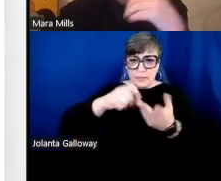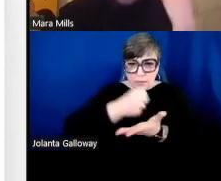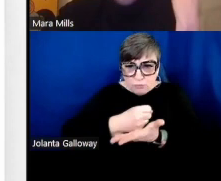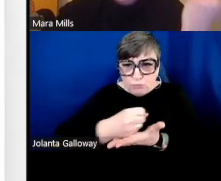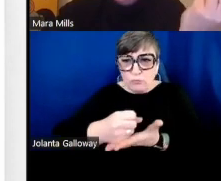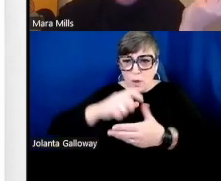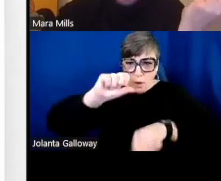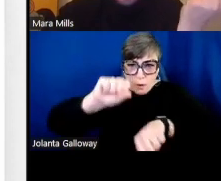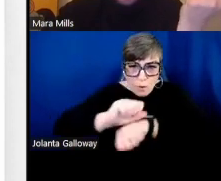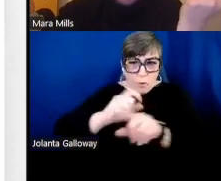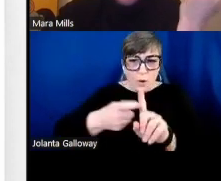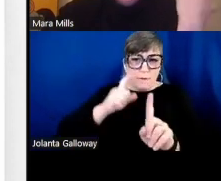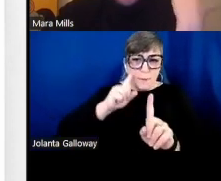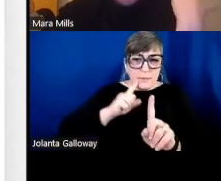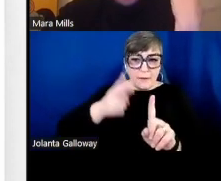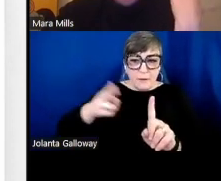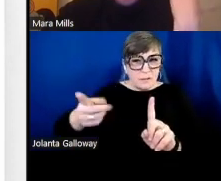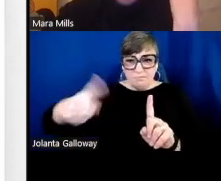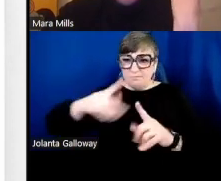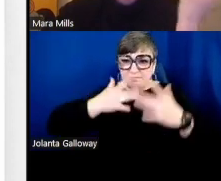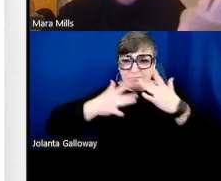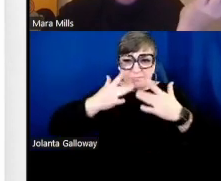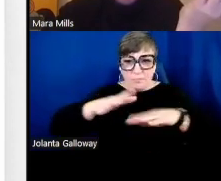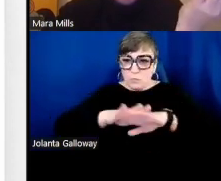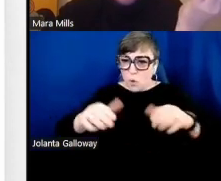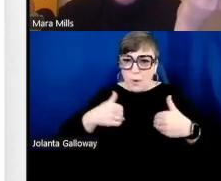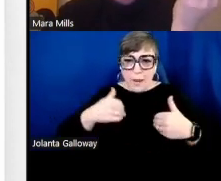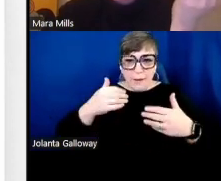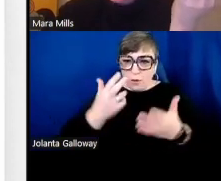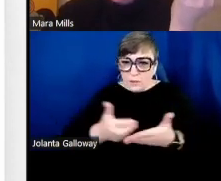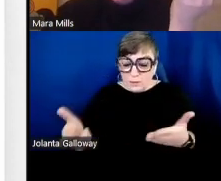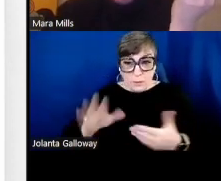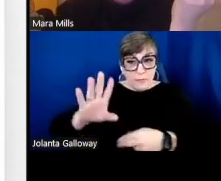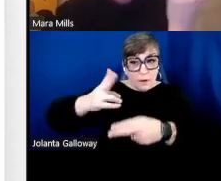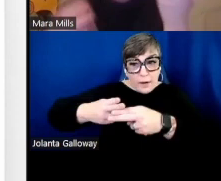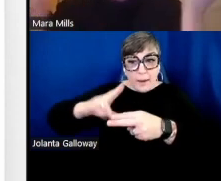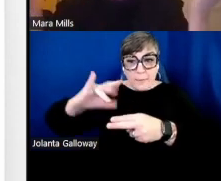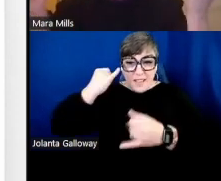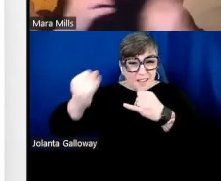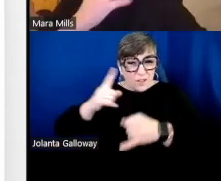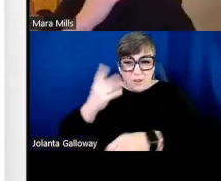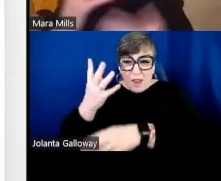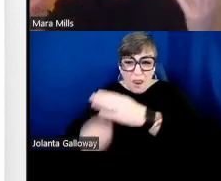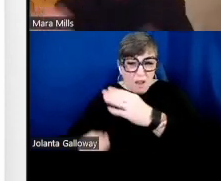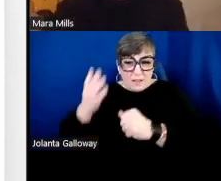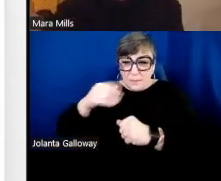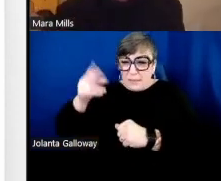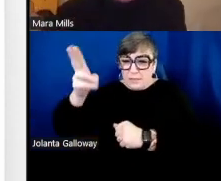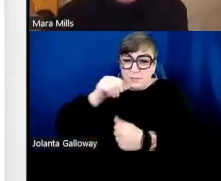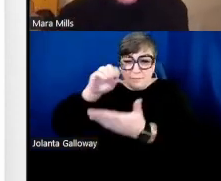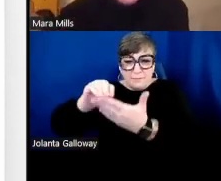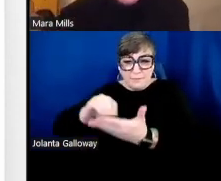people who had far fewer resources than him and whose names and ideas have been lost to history this is the disappeared